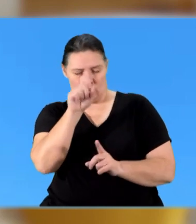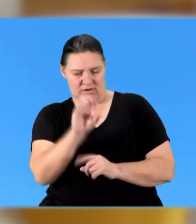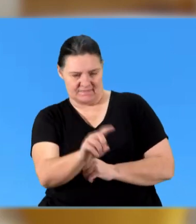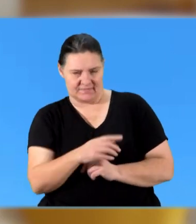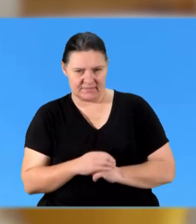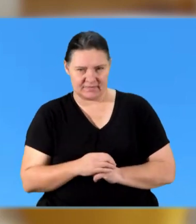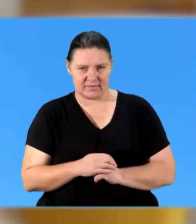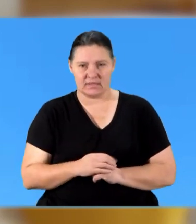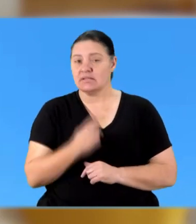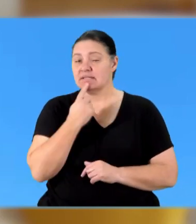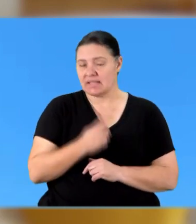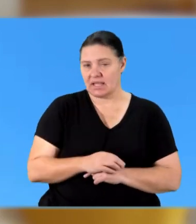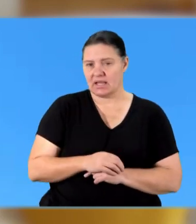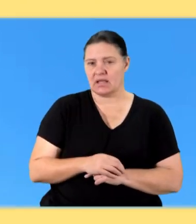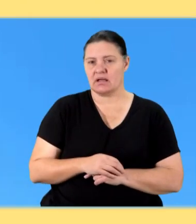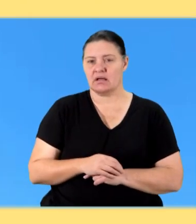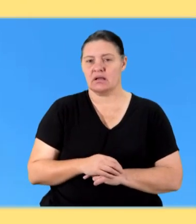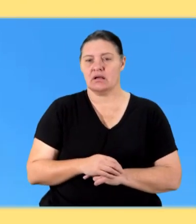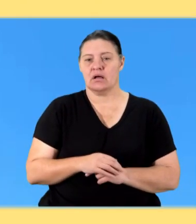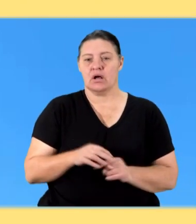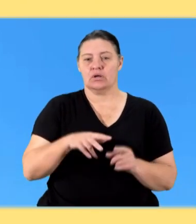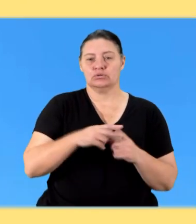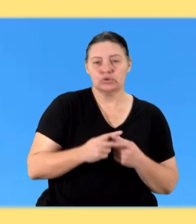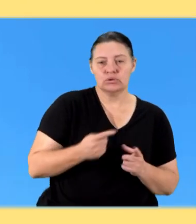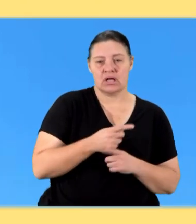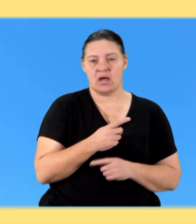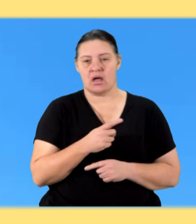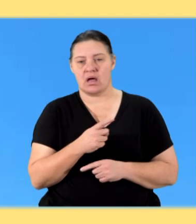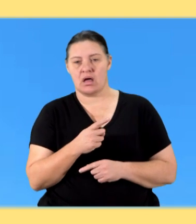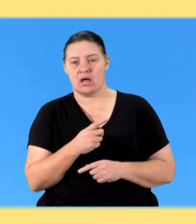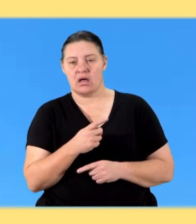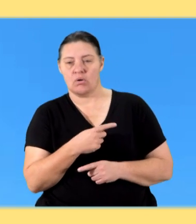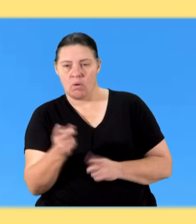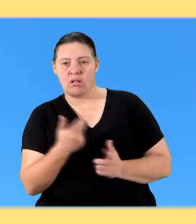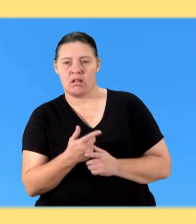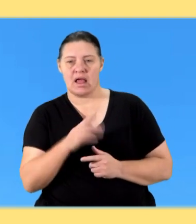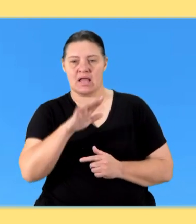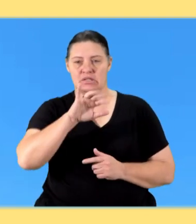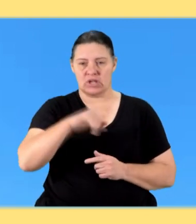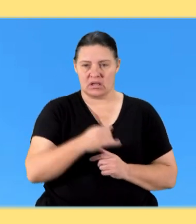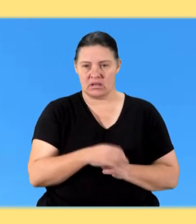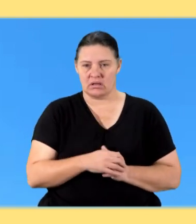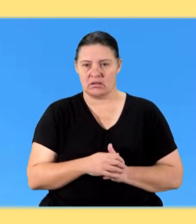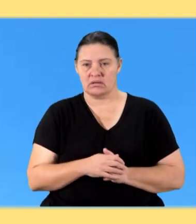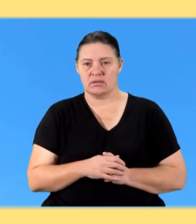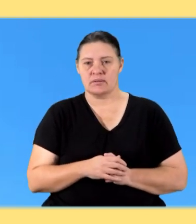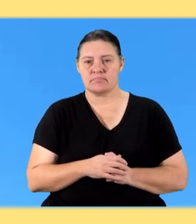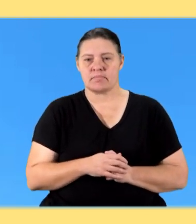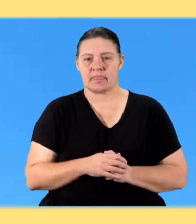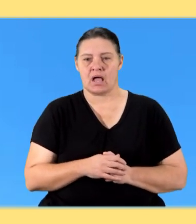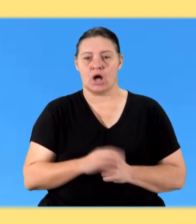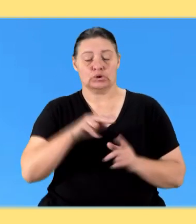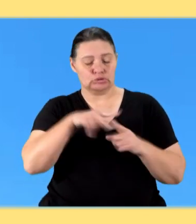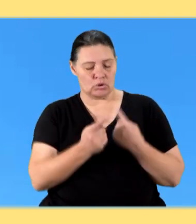we have before us. It reads, Tools and All have a working week of 40 hours. So this is a company, Tools and